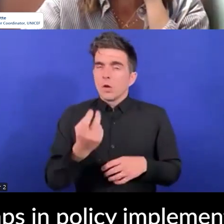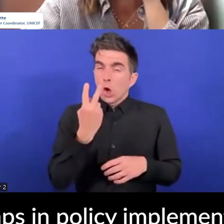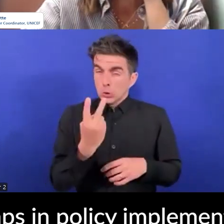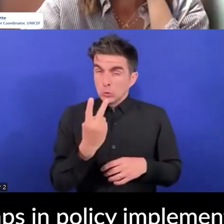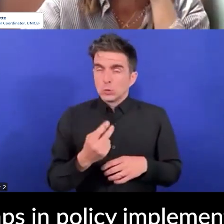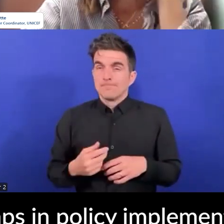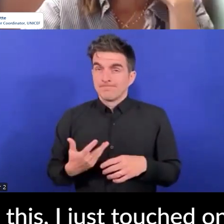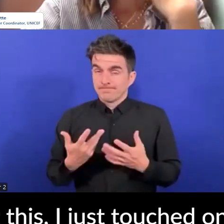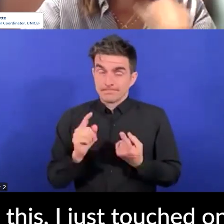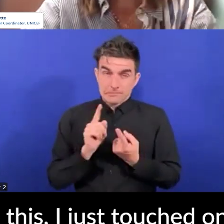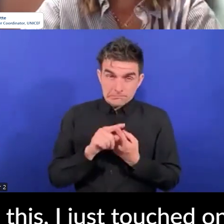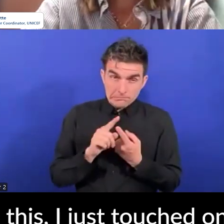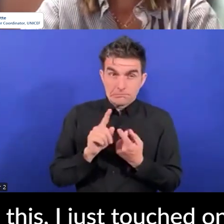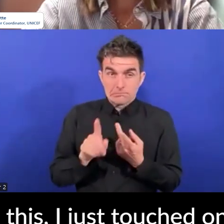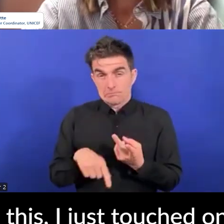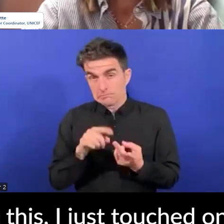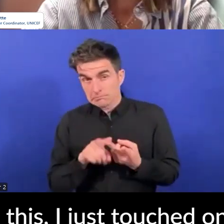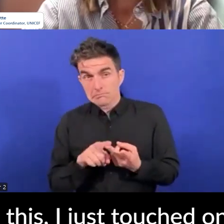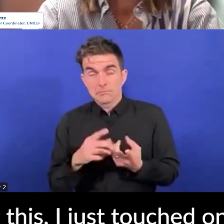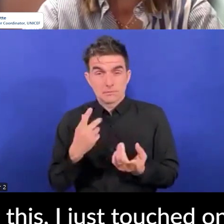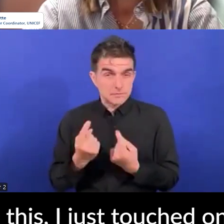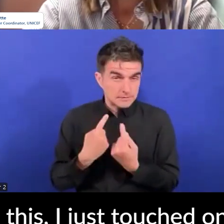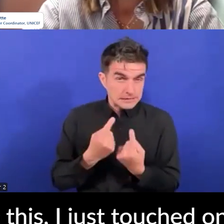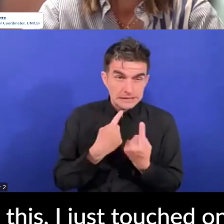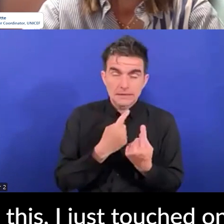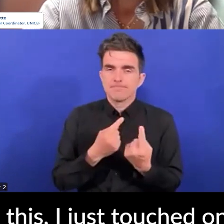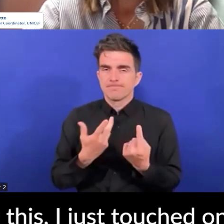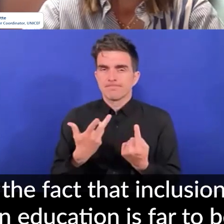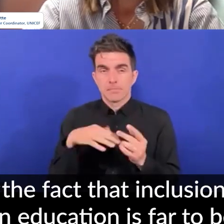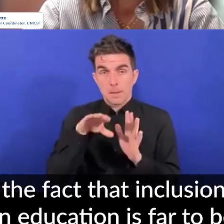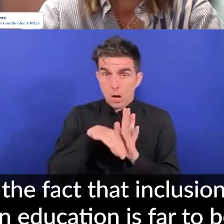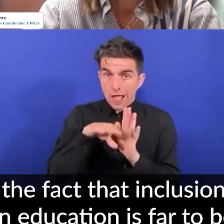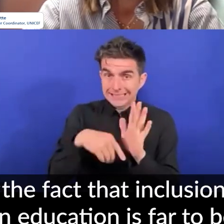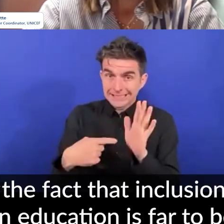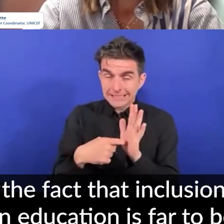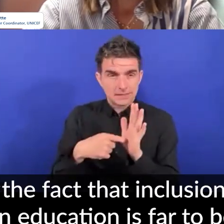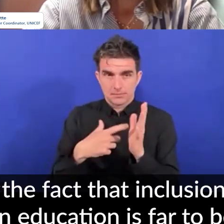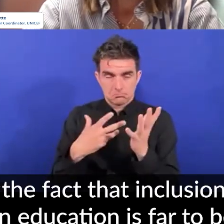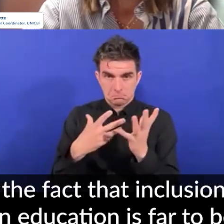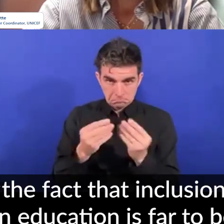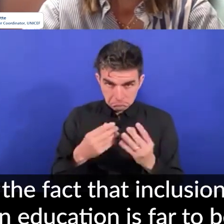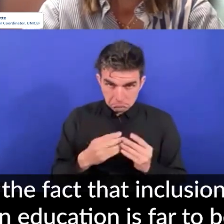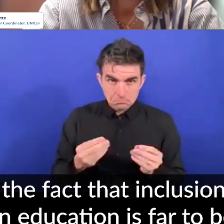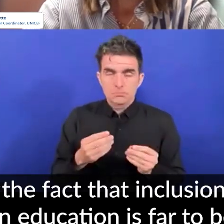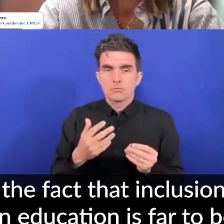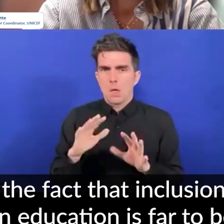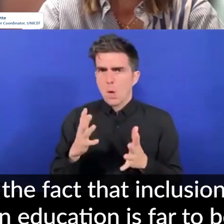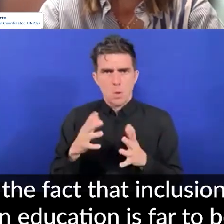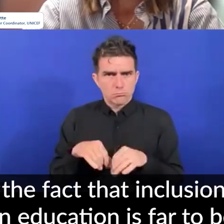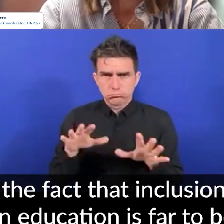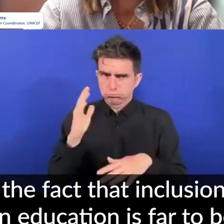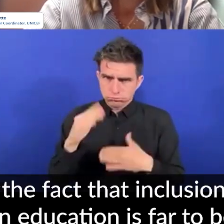policy implementation. So these I just touched on it. The fact that this is still far to